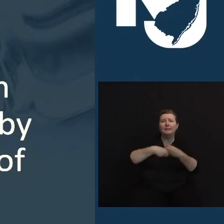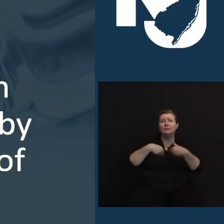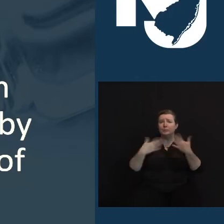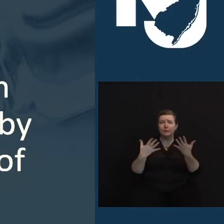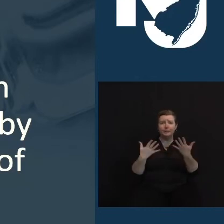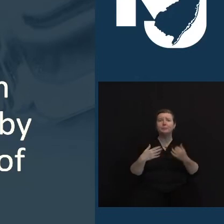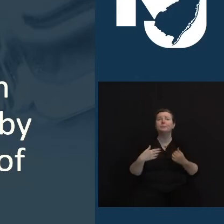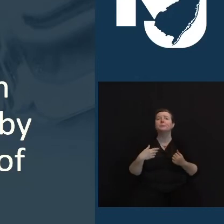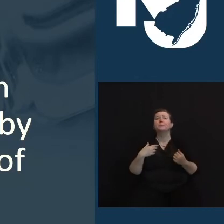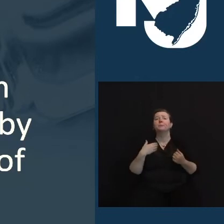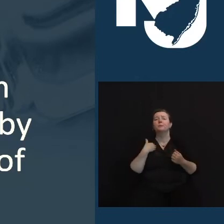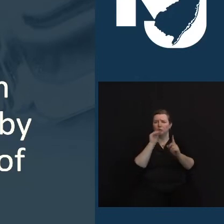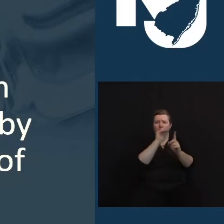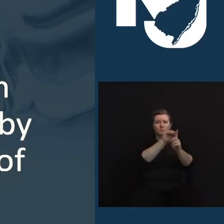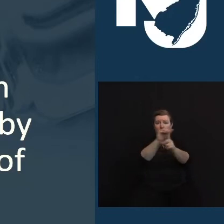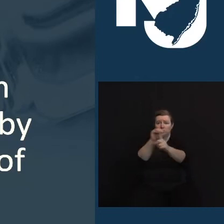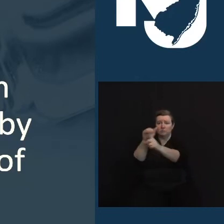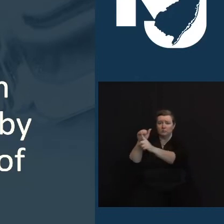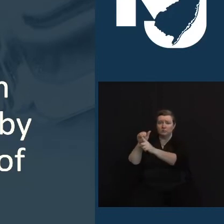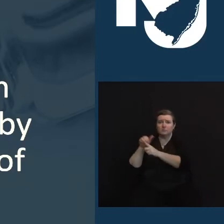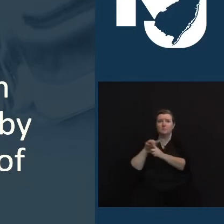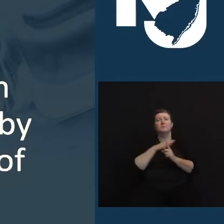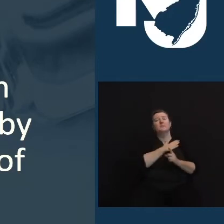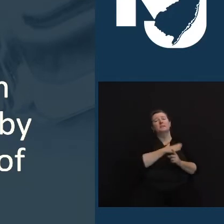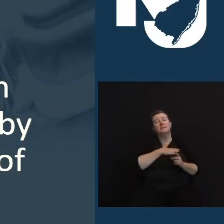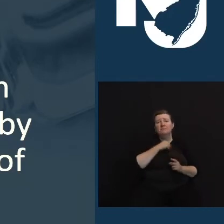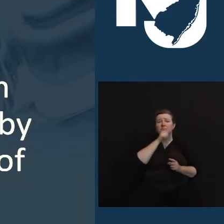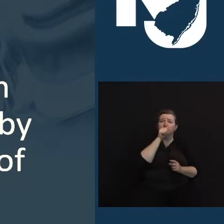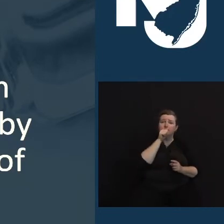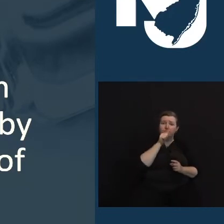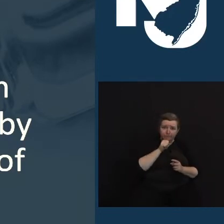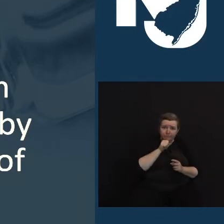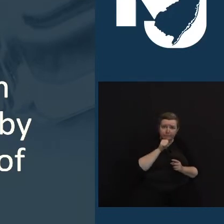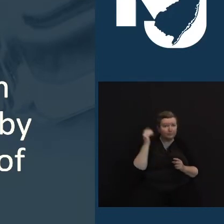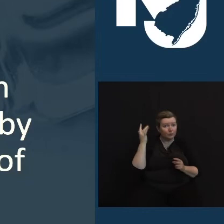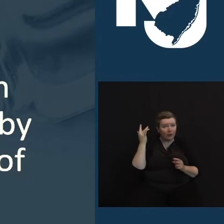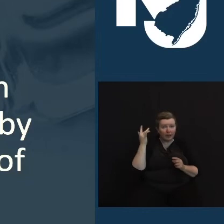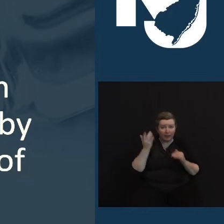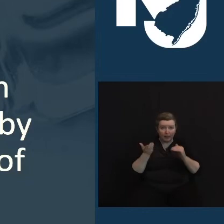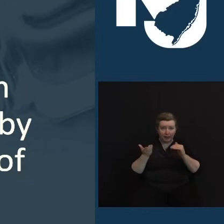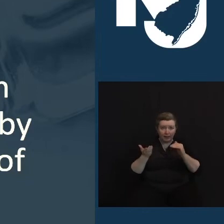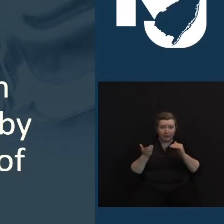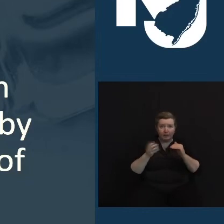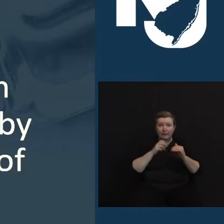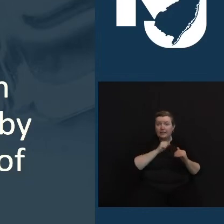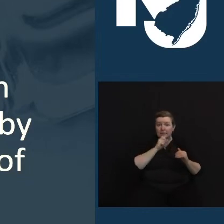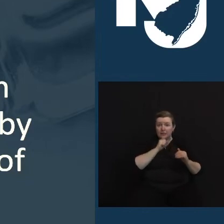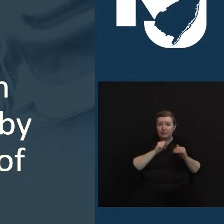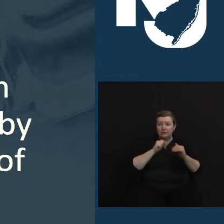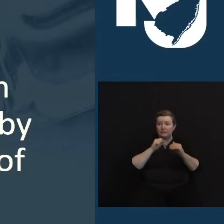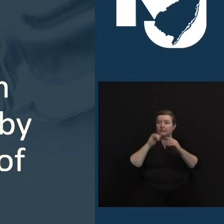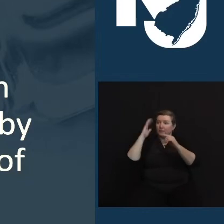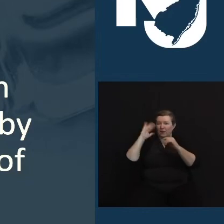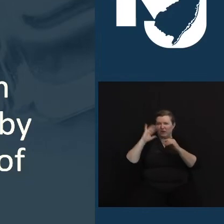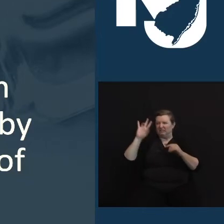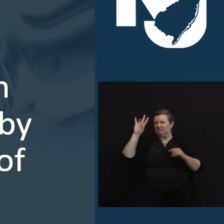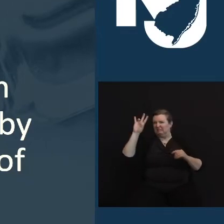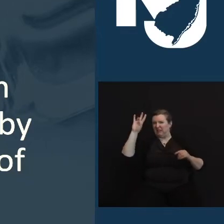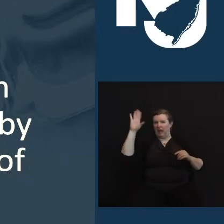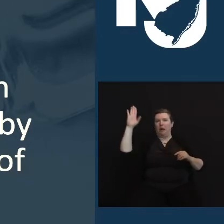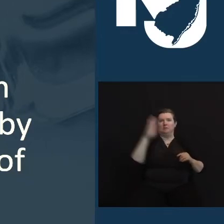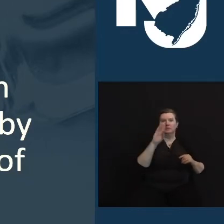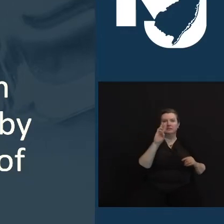remind folks, please be patient. We are taking this step in advance of what we not just anticipate, but